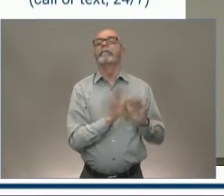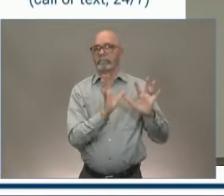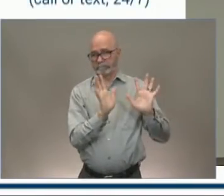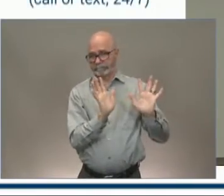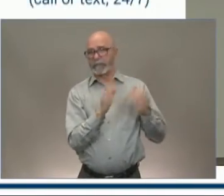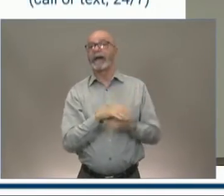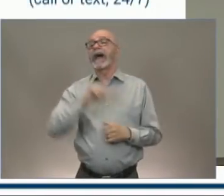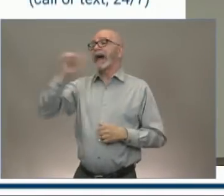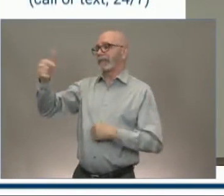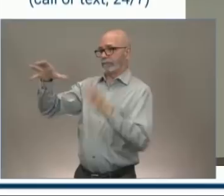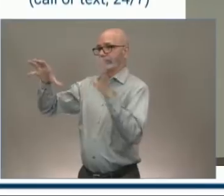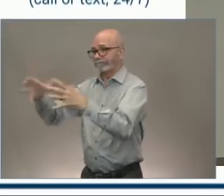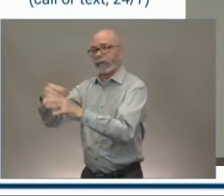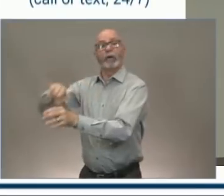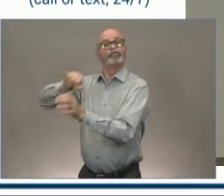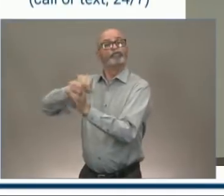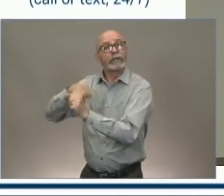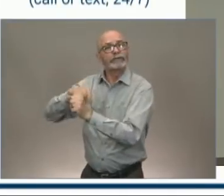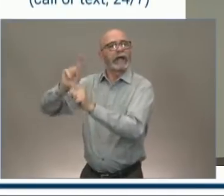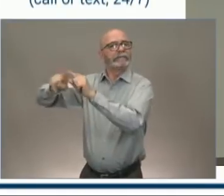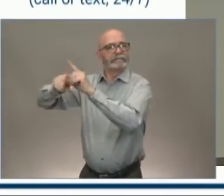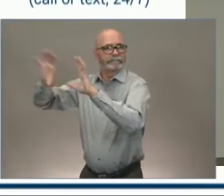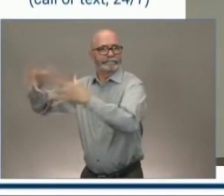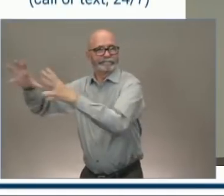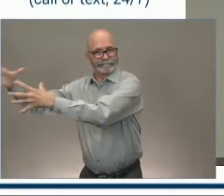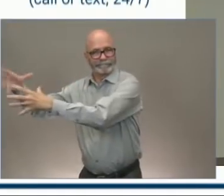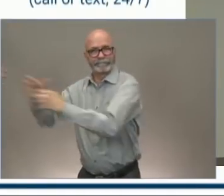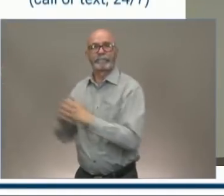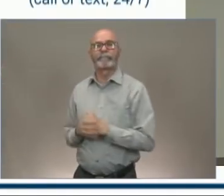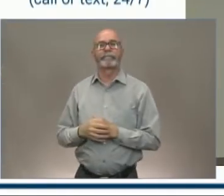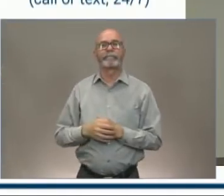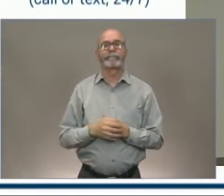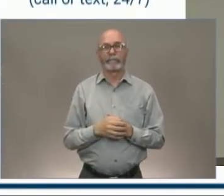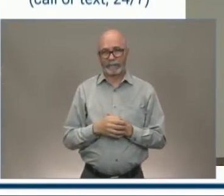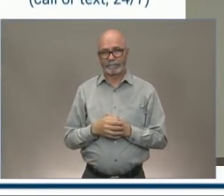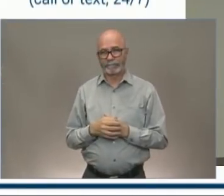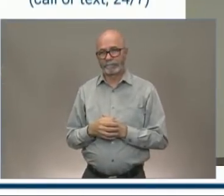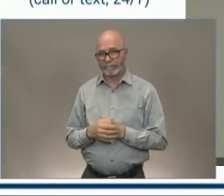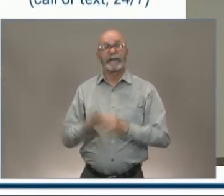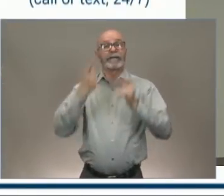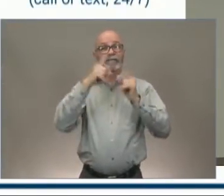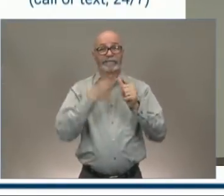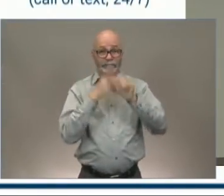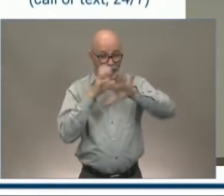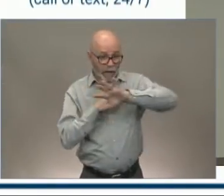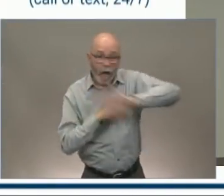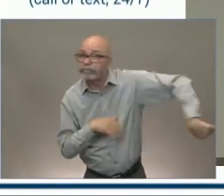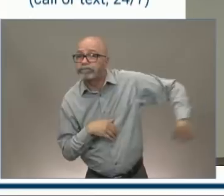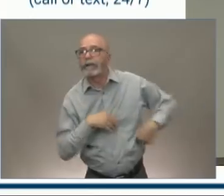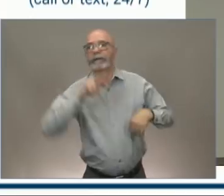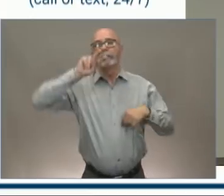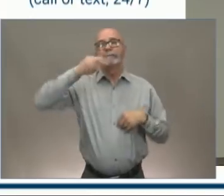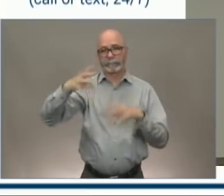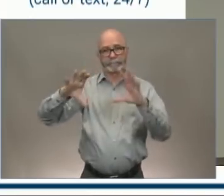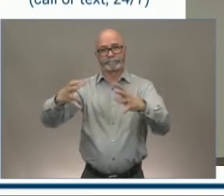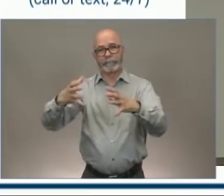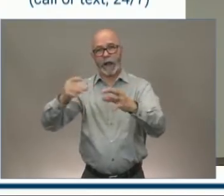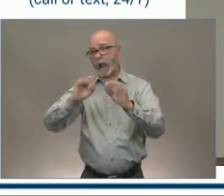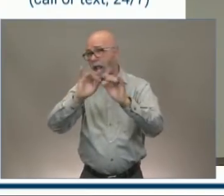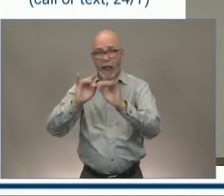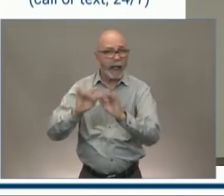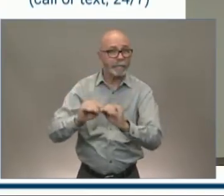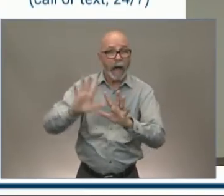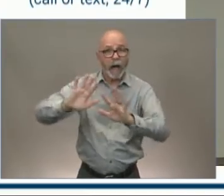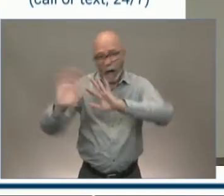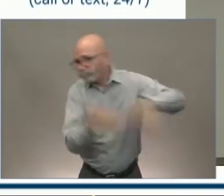as well. And as we near the end of one group in our sequencing, we'll move to the next, so we'll never have unfilled